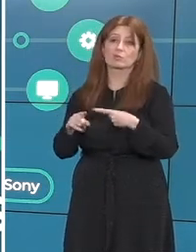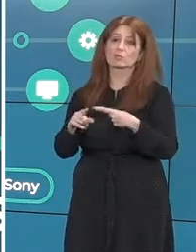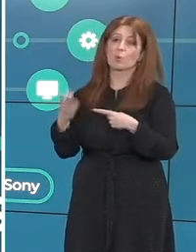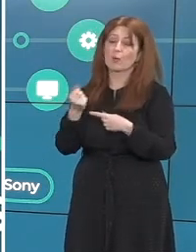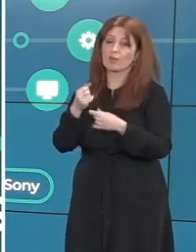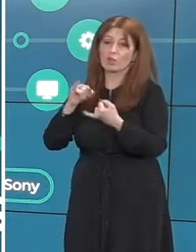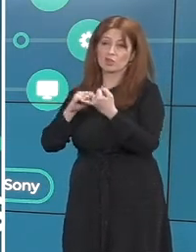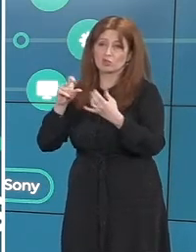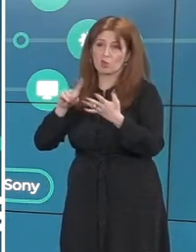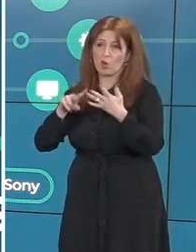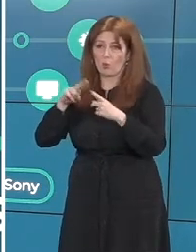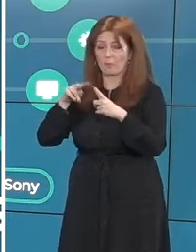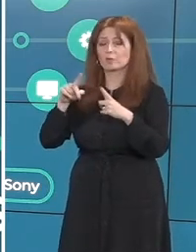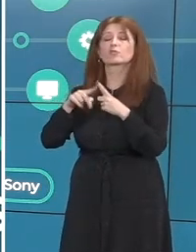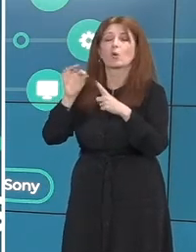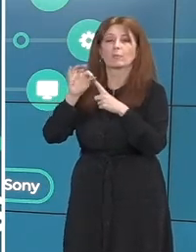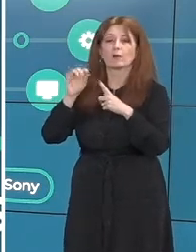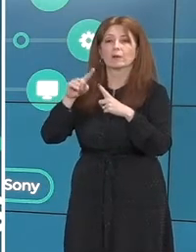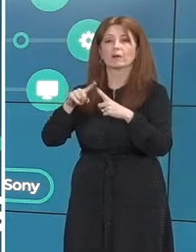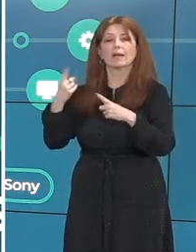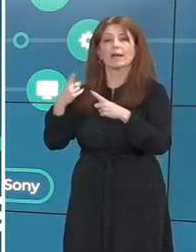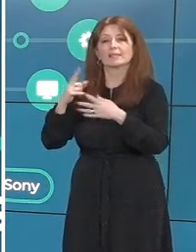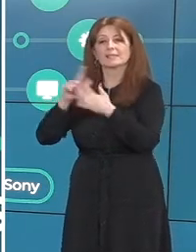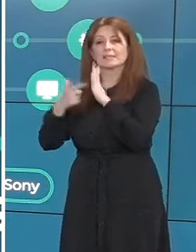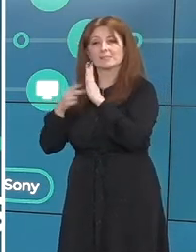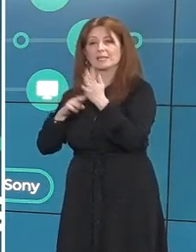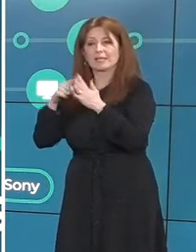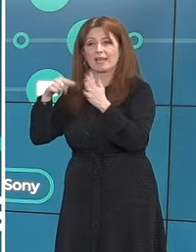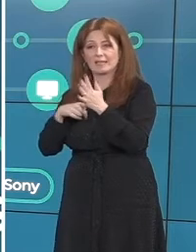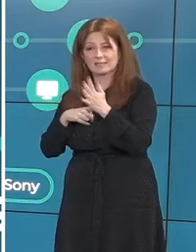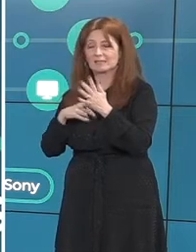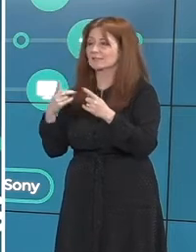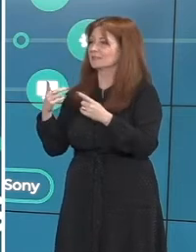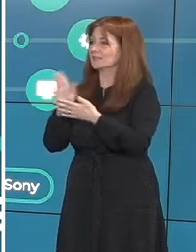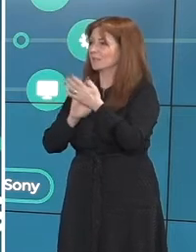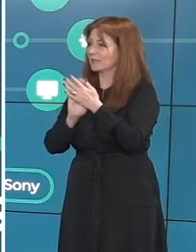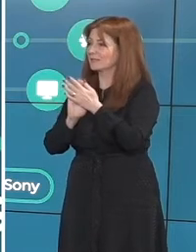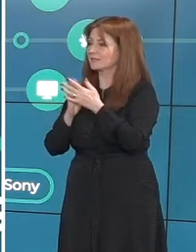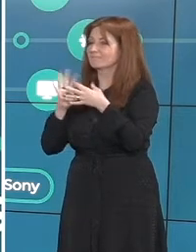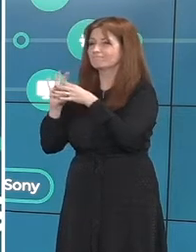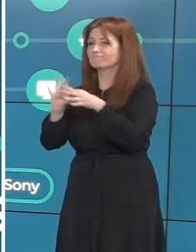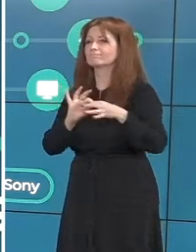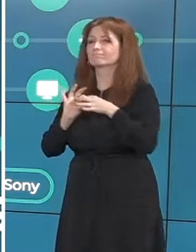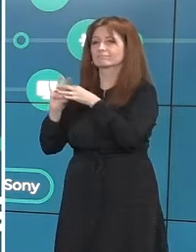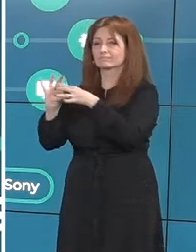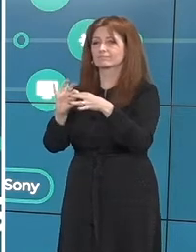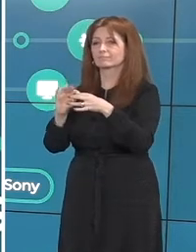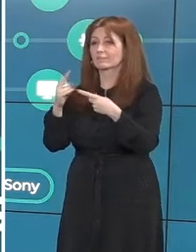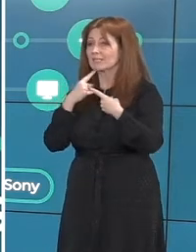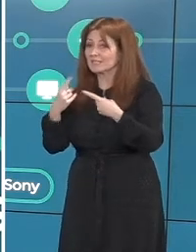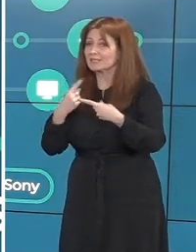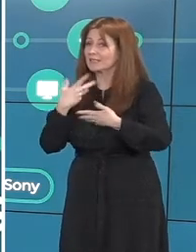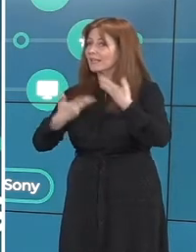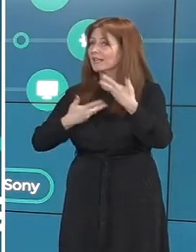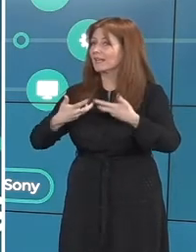major disability charities to put that advice out there and to really encourage disabled consumers to say what's working and